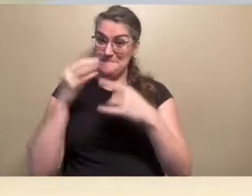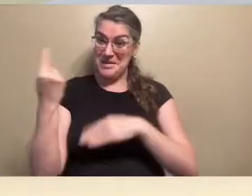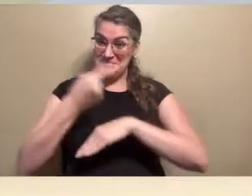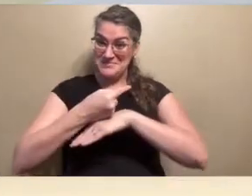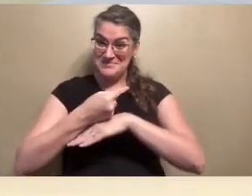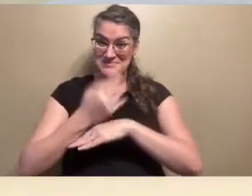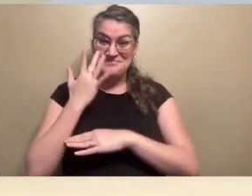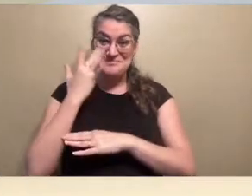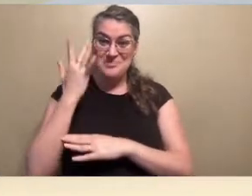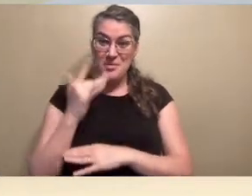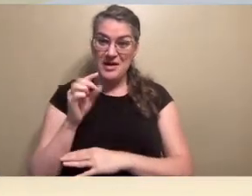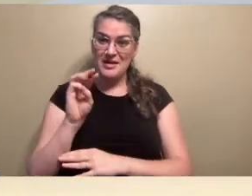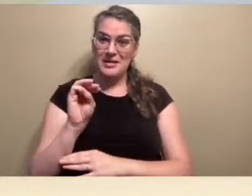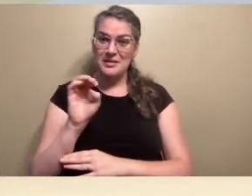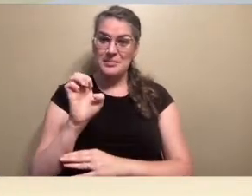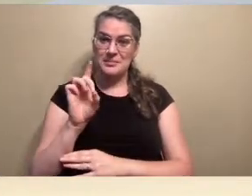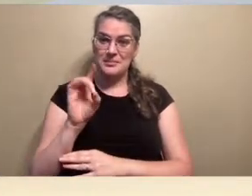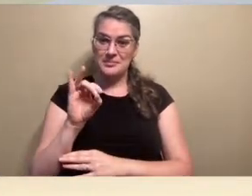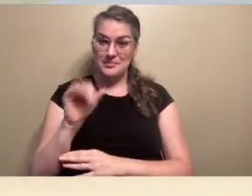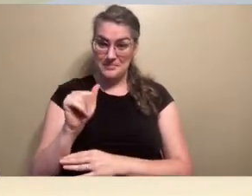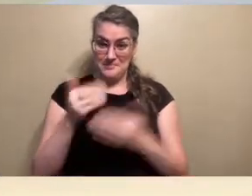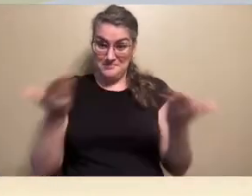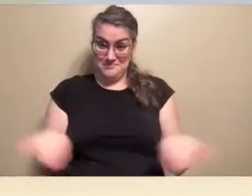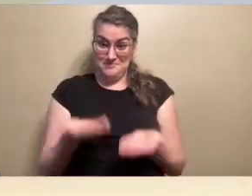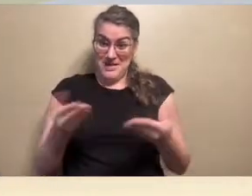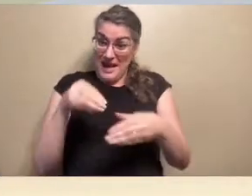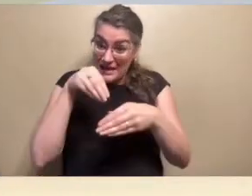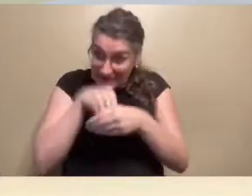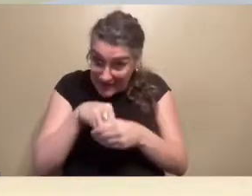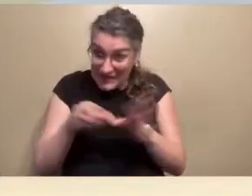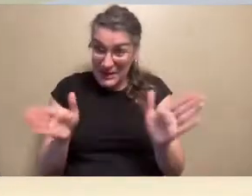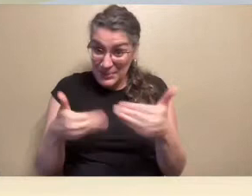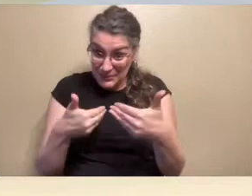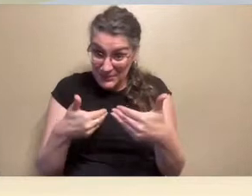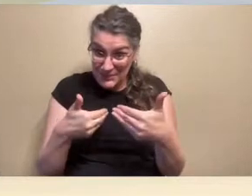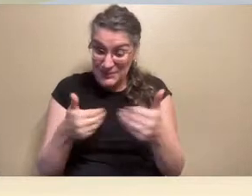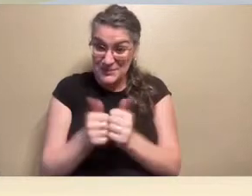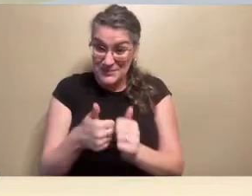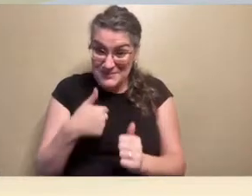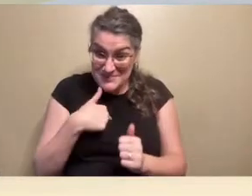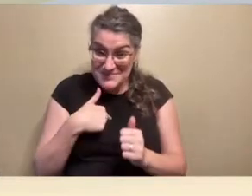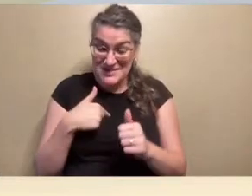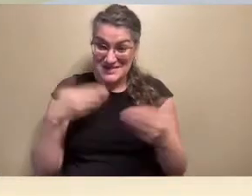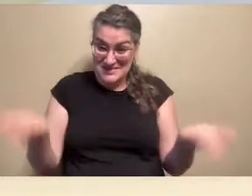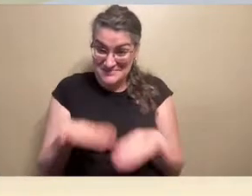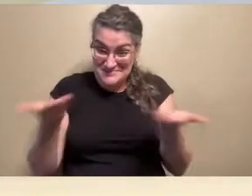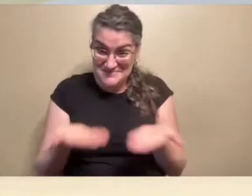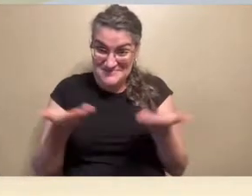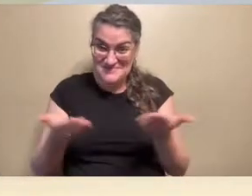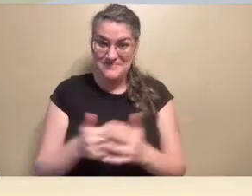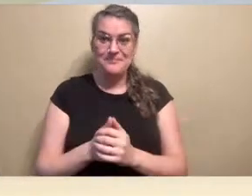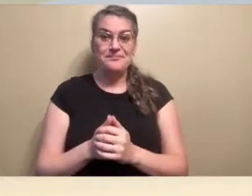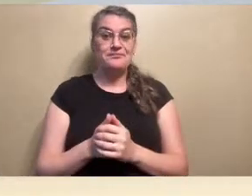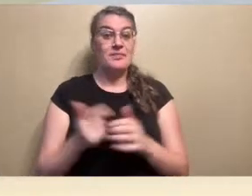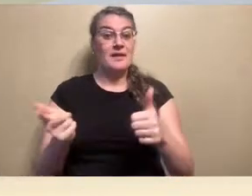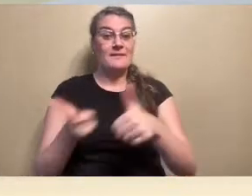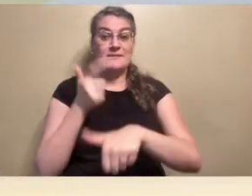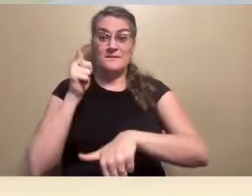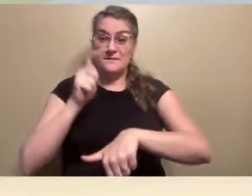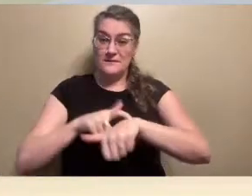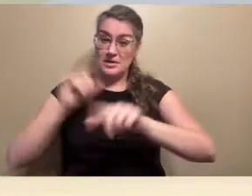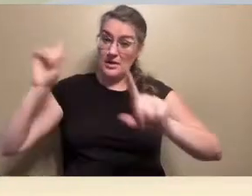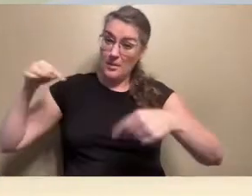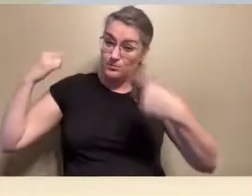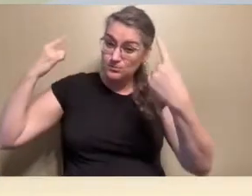to members of the media to this briefing in person. And it is, as we just talked about, the first time really since the